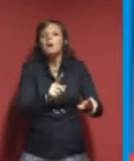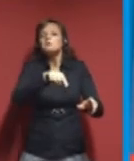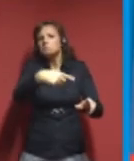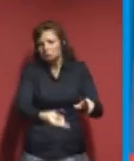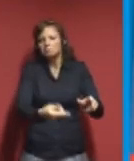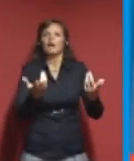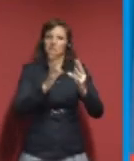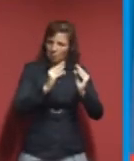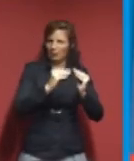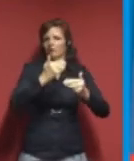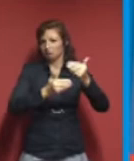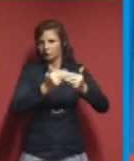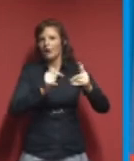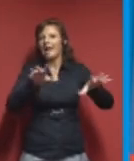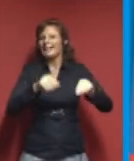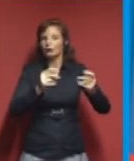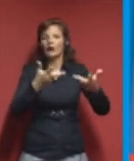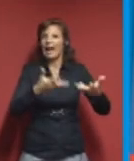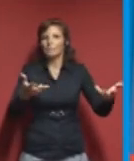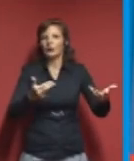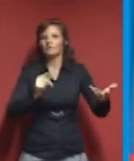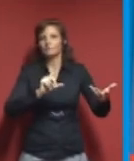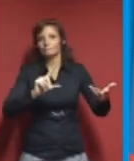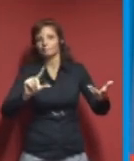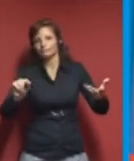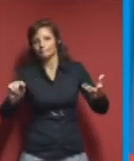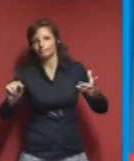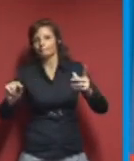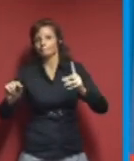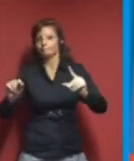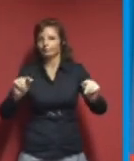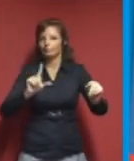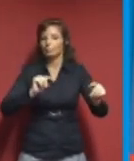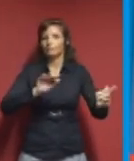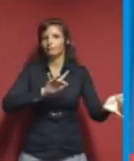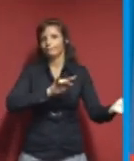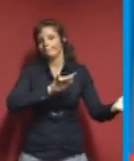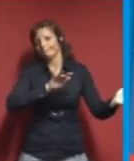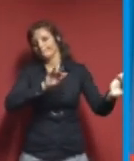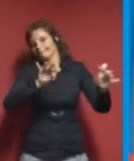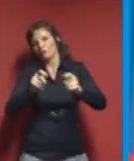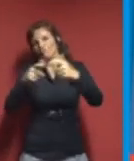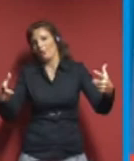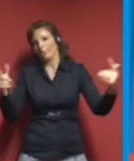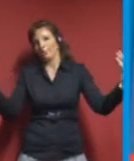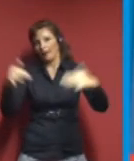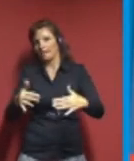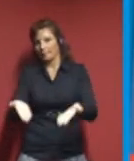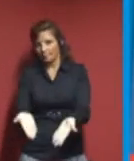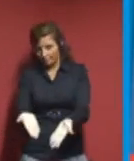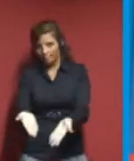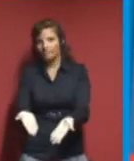leisure time. And there was this guy named Hugo Gernsback. He's also known as the father of science fiction. He created a magazine called Amazing